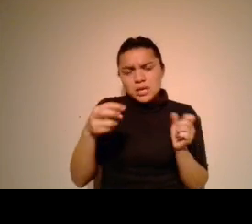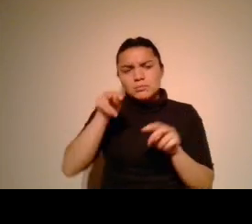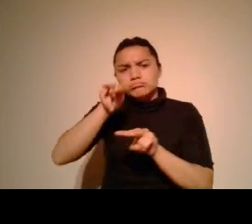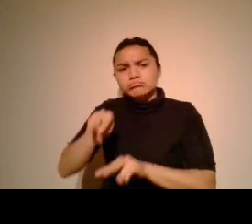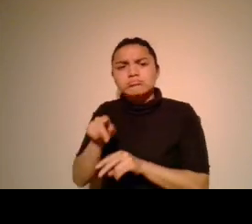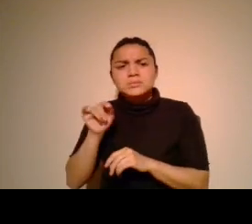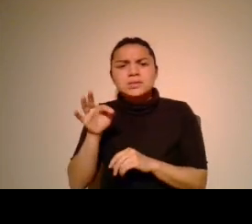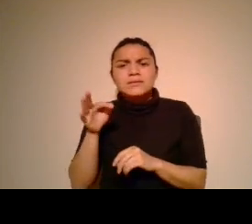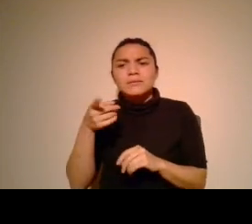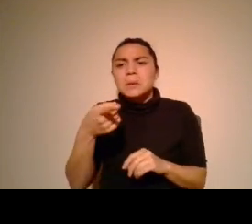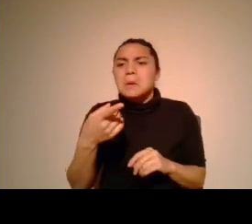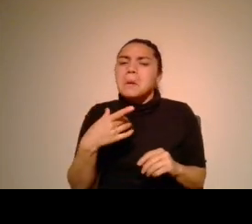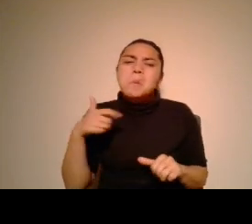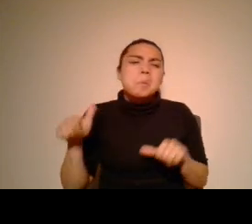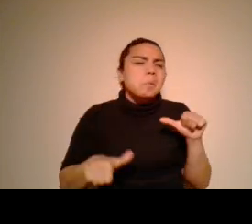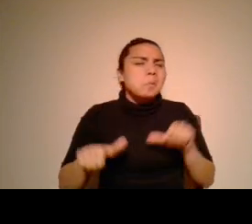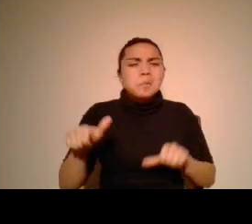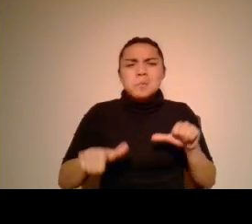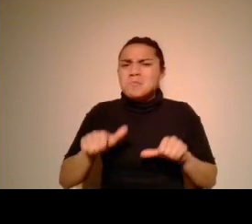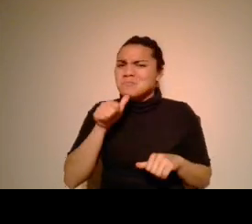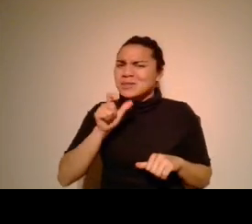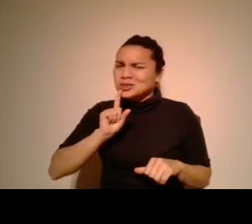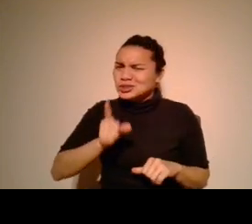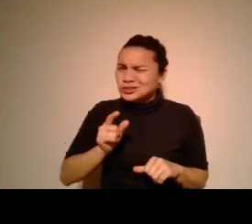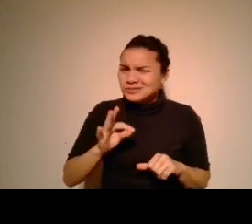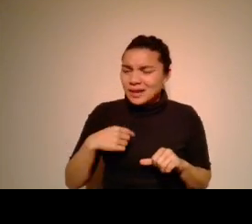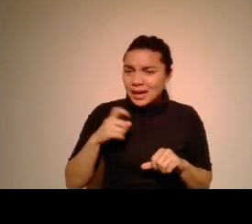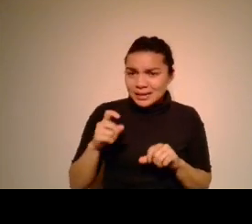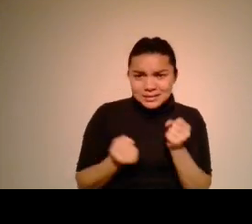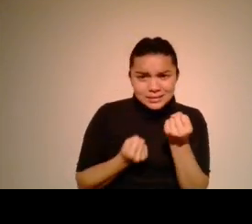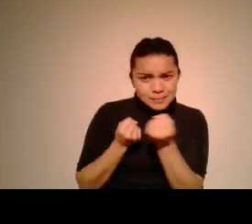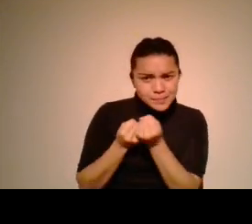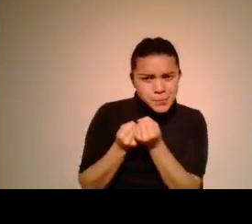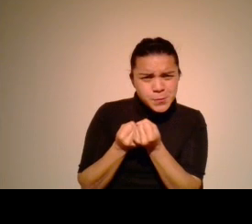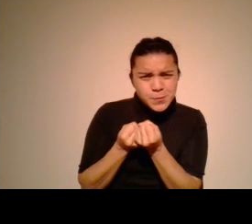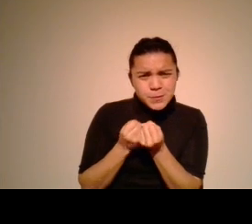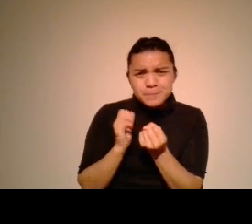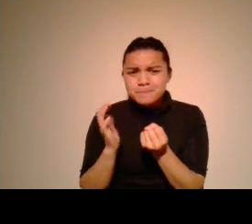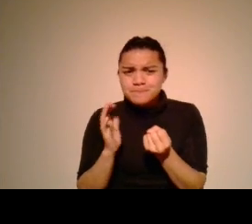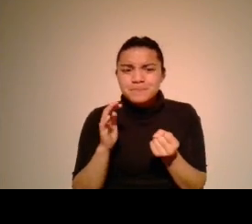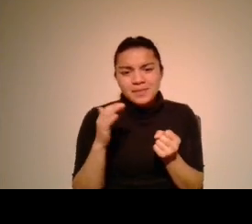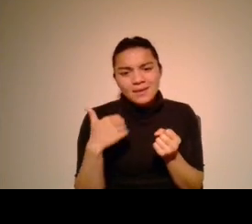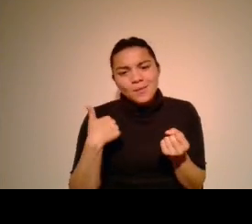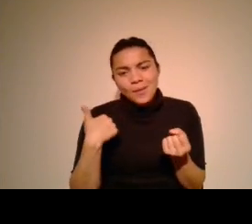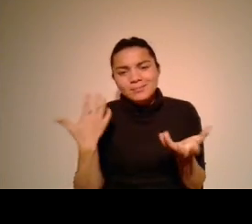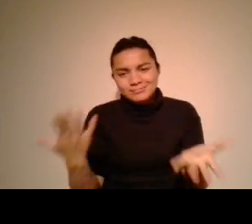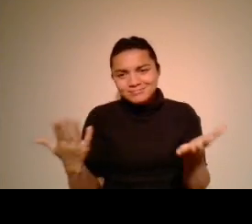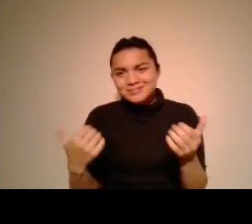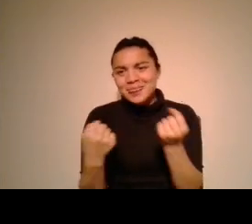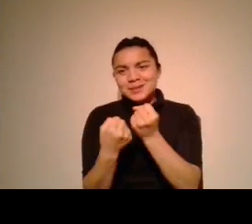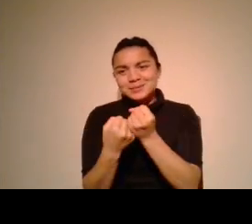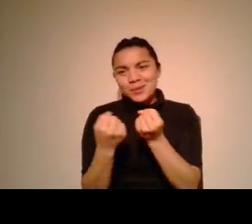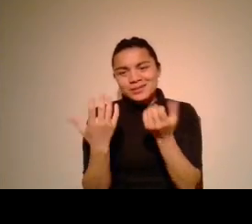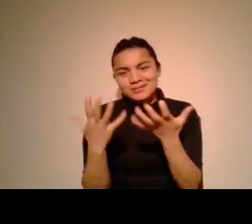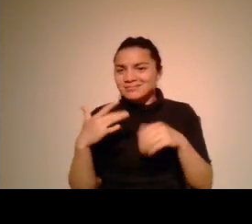sort of not sure yet, if you need this support. The support is available.